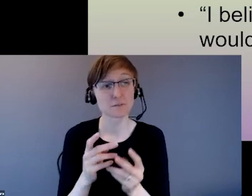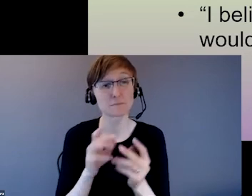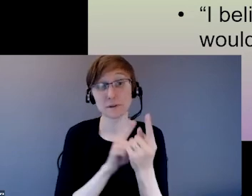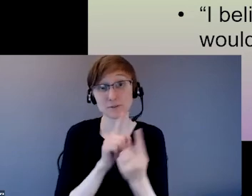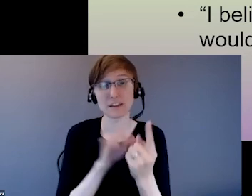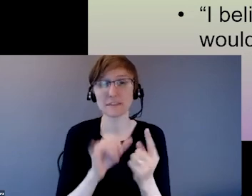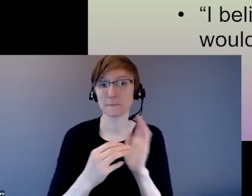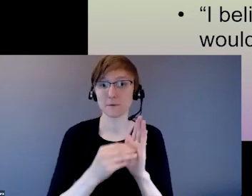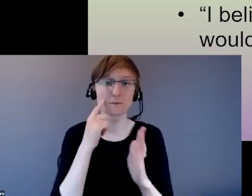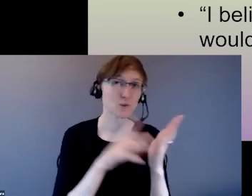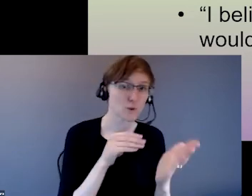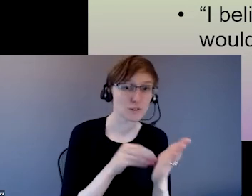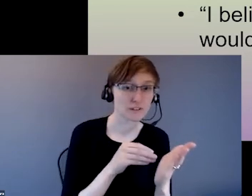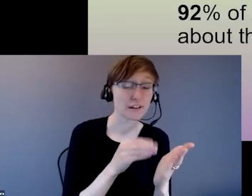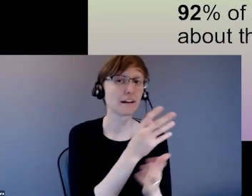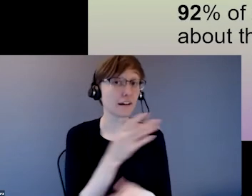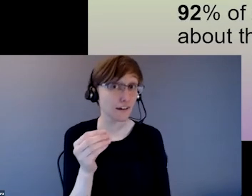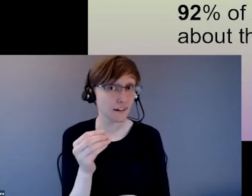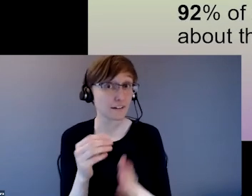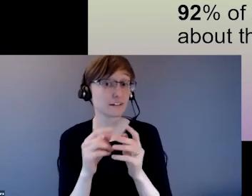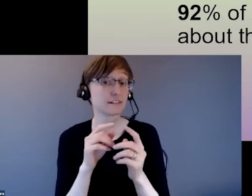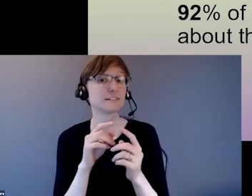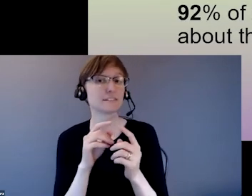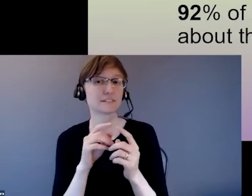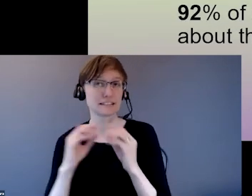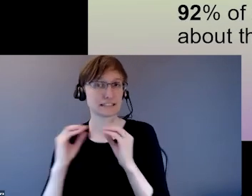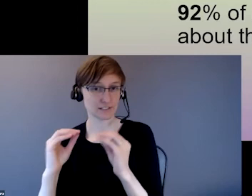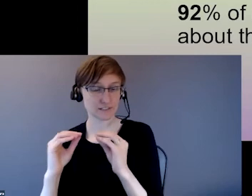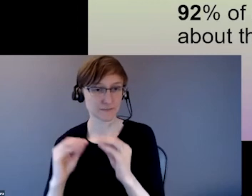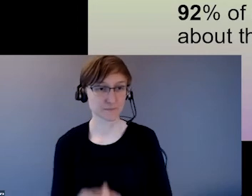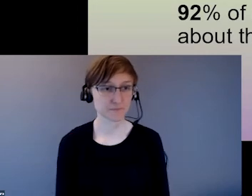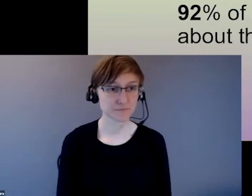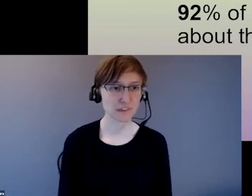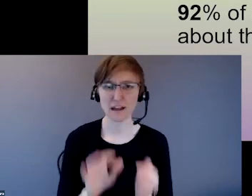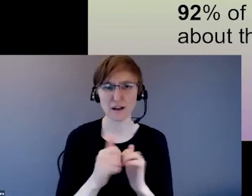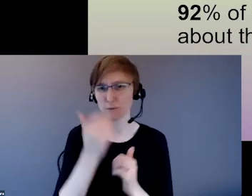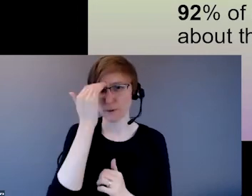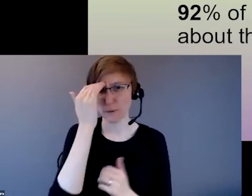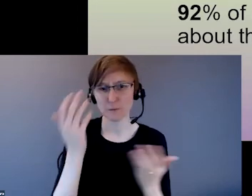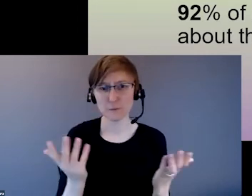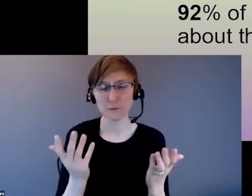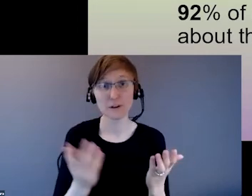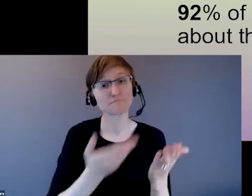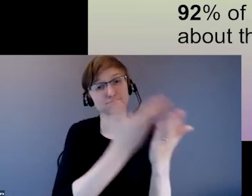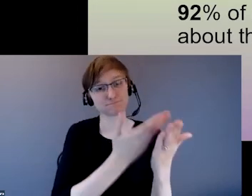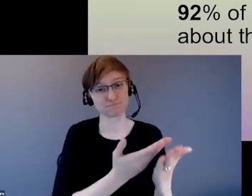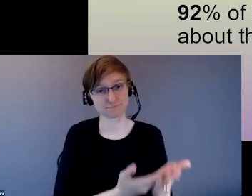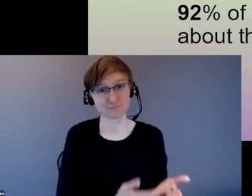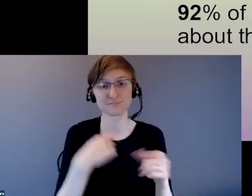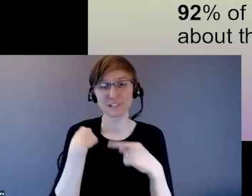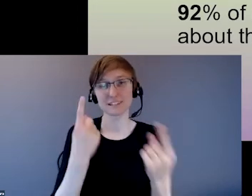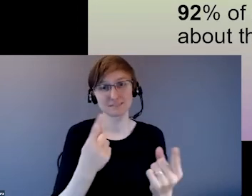And how do we know that? Well, there's evidence. We've collected stories over the years from those who have participated in